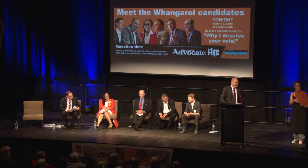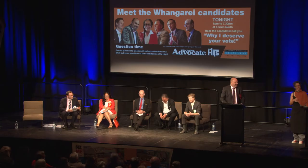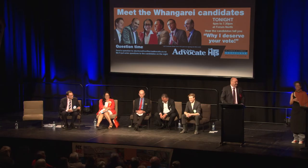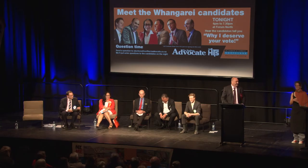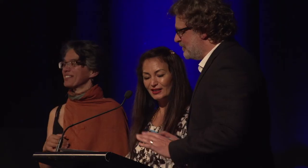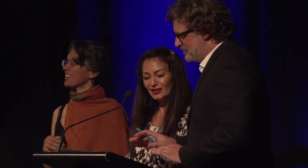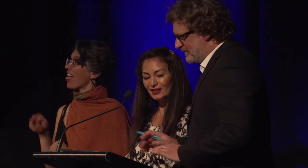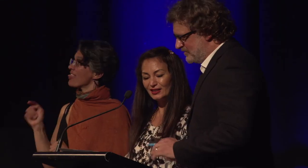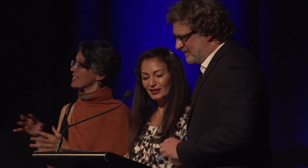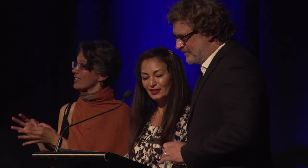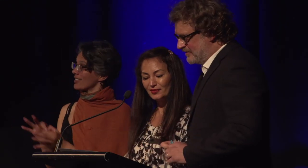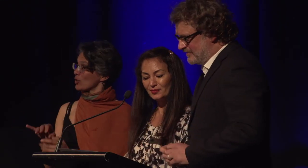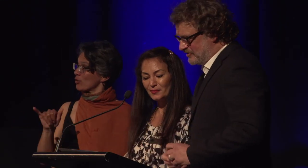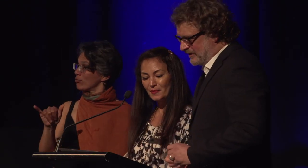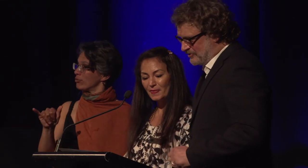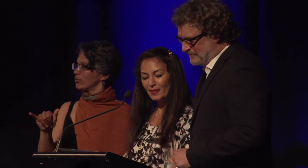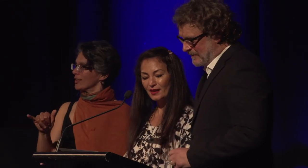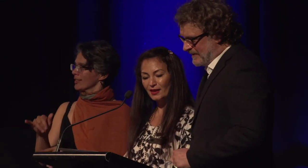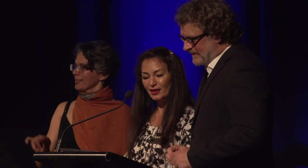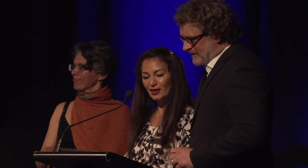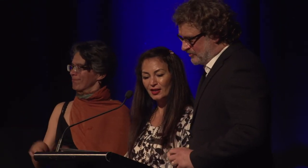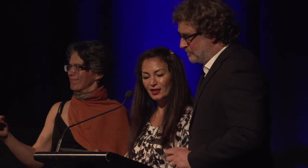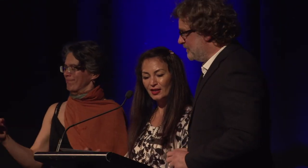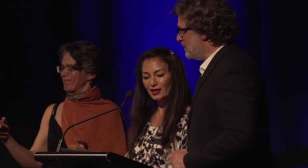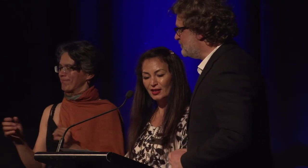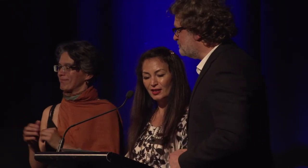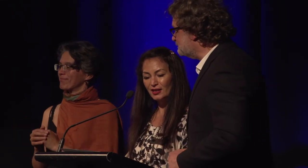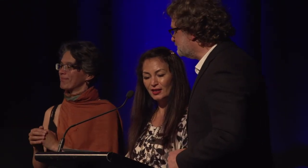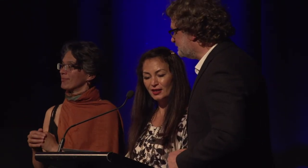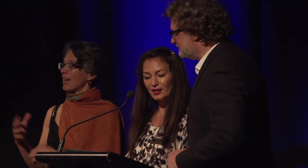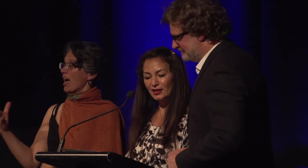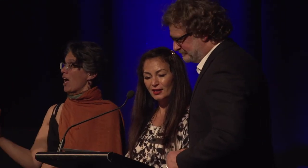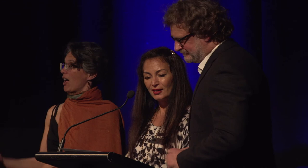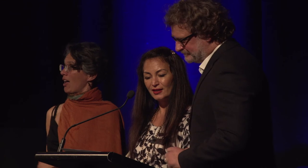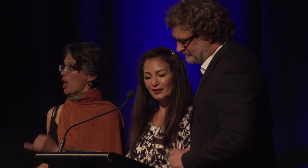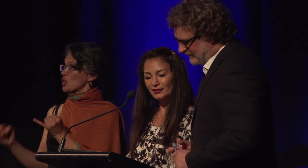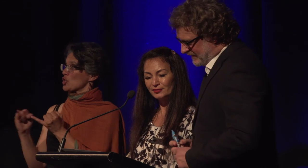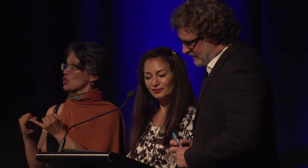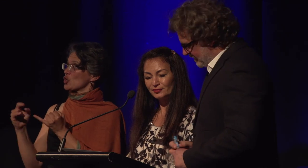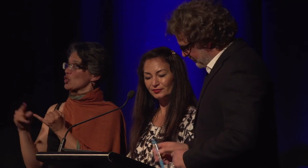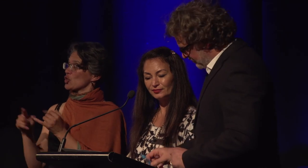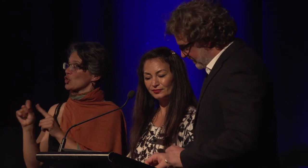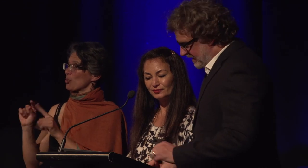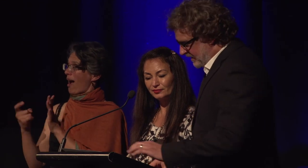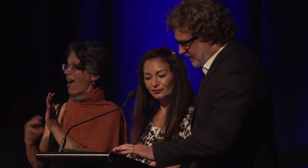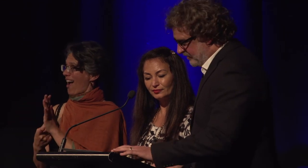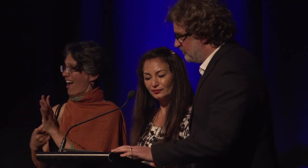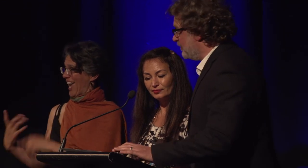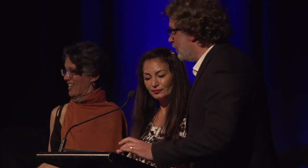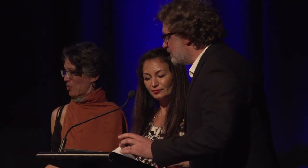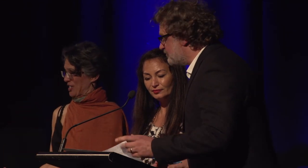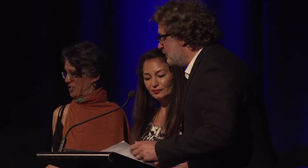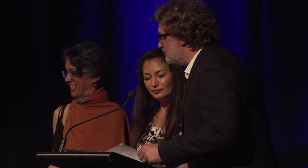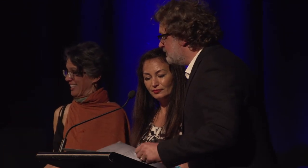This isn't about airports, but it's at another end of the spectrum. Superannuation. Ah. Mm-hmm. Right. This is a this